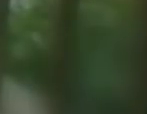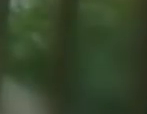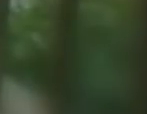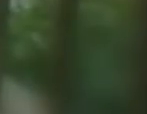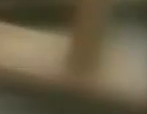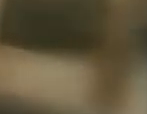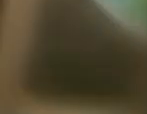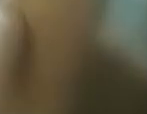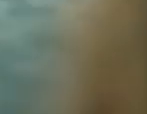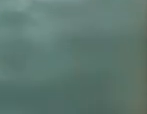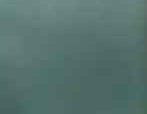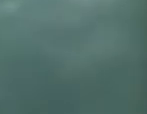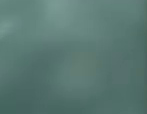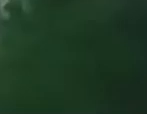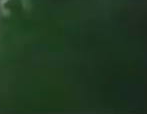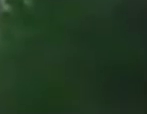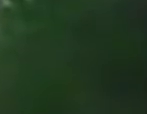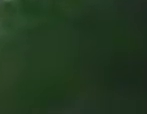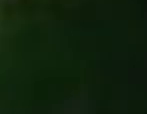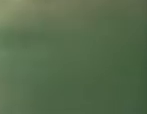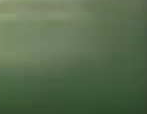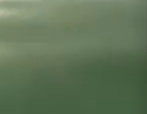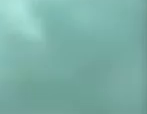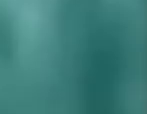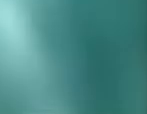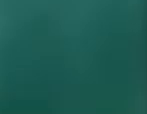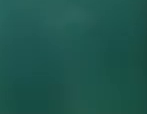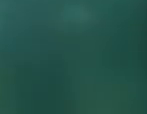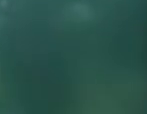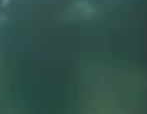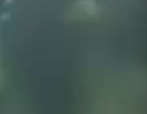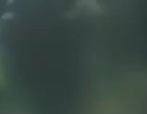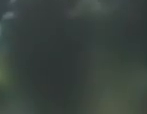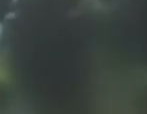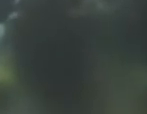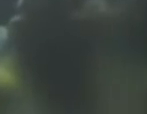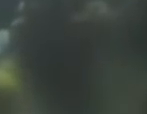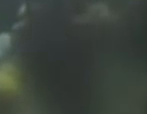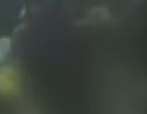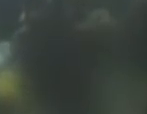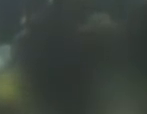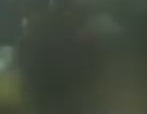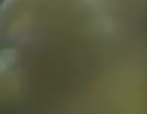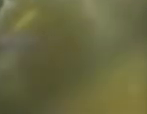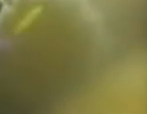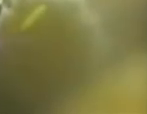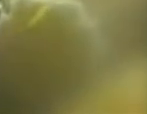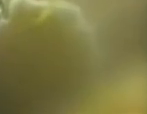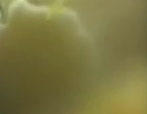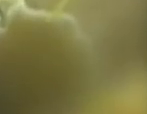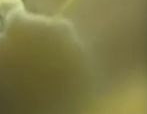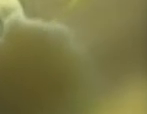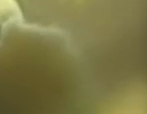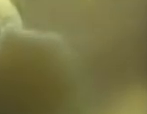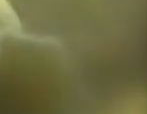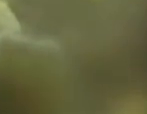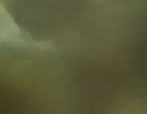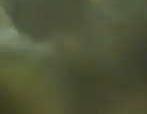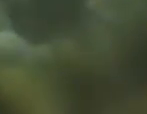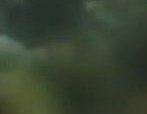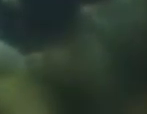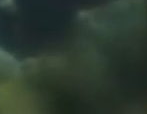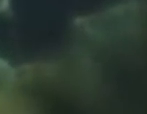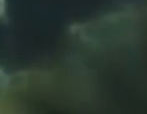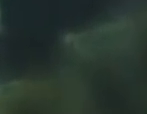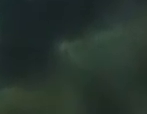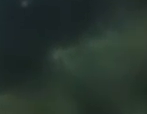Based tourism supplies almost $50 million in revenue for Androsians every year. These priceless